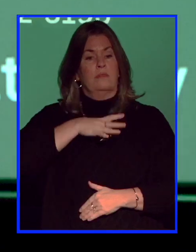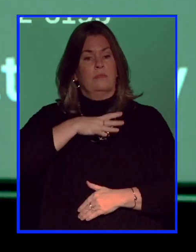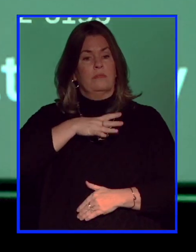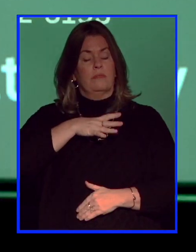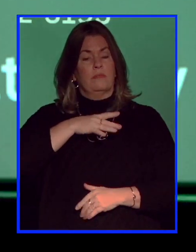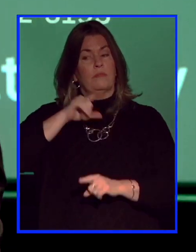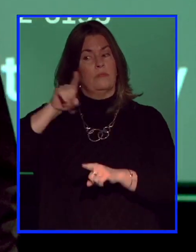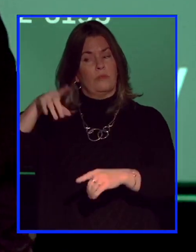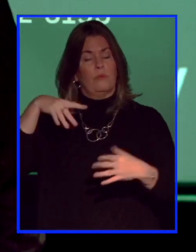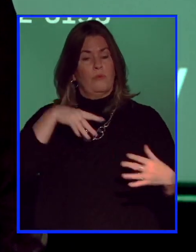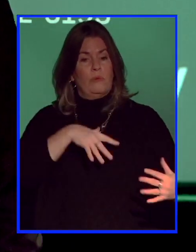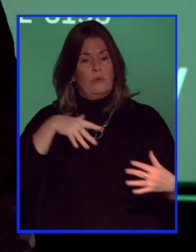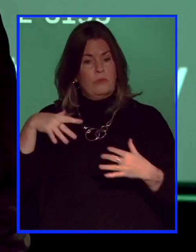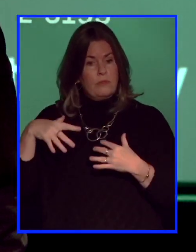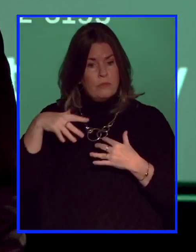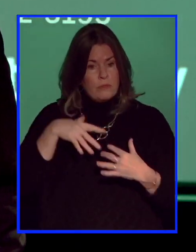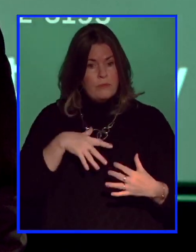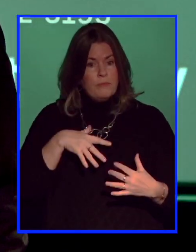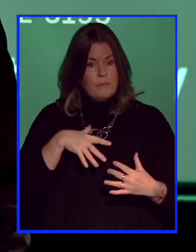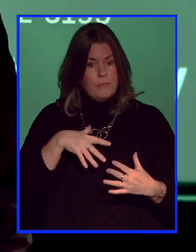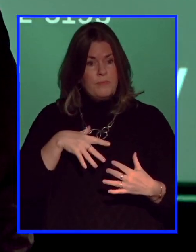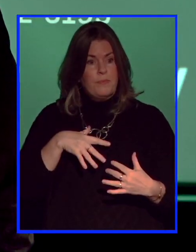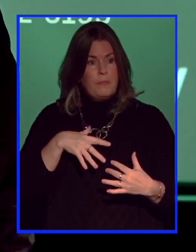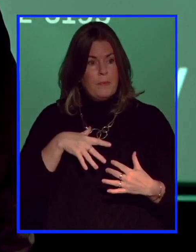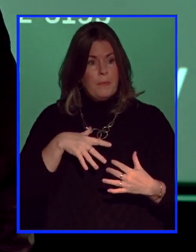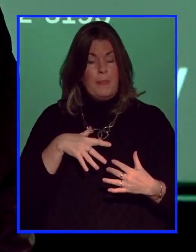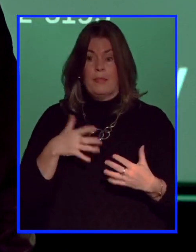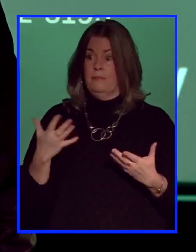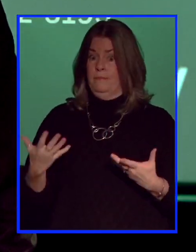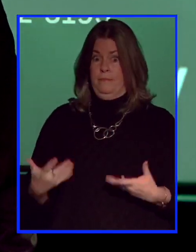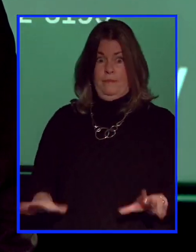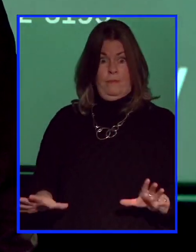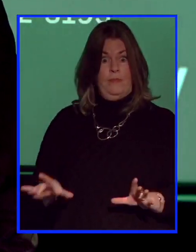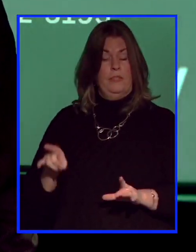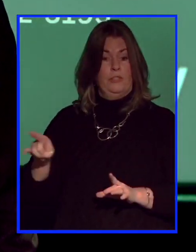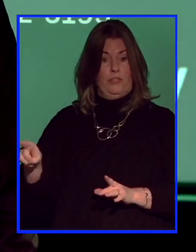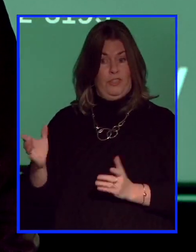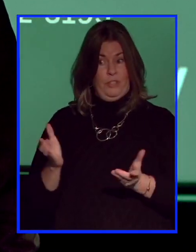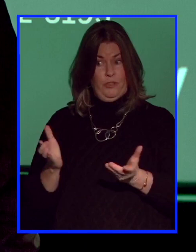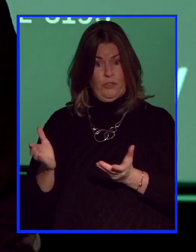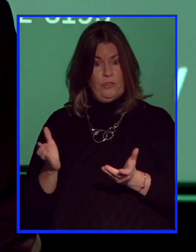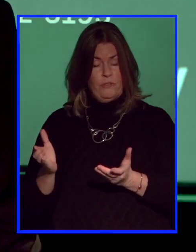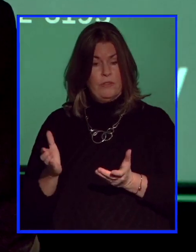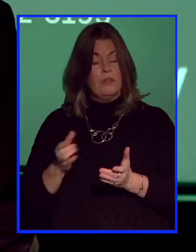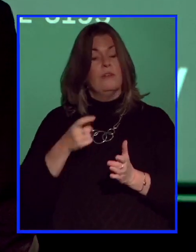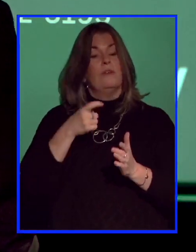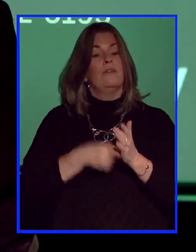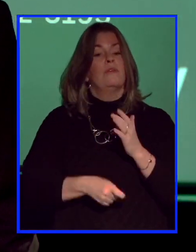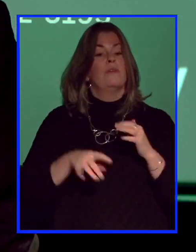to go to war, they do their duty, the cost of the war